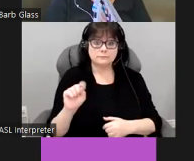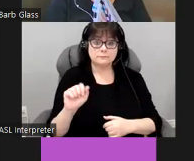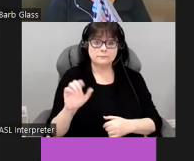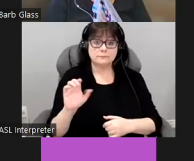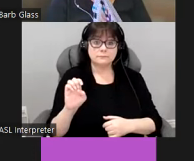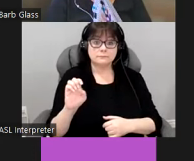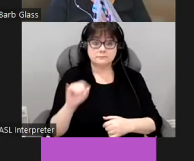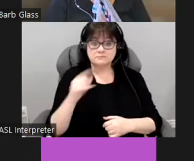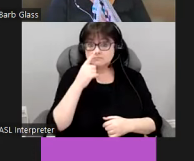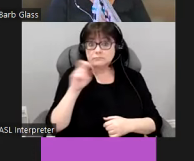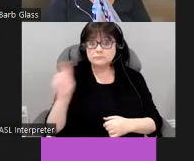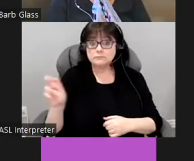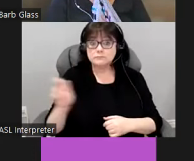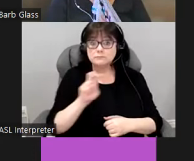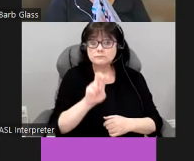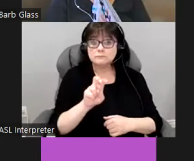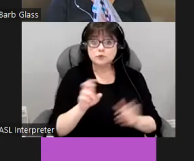that for us.